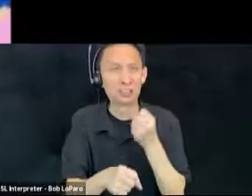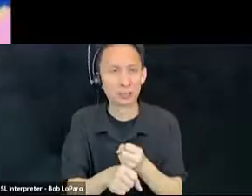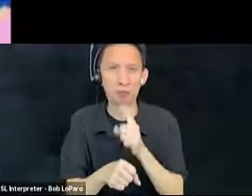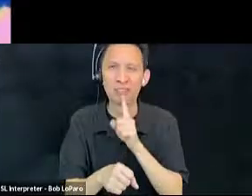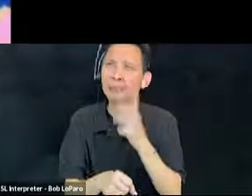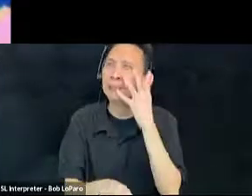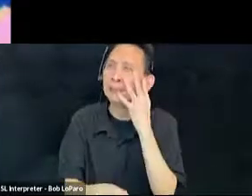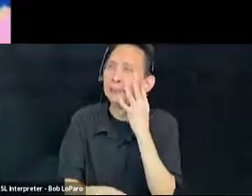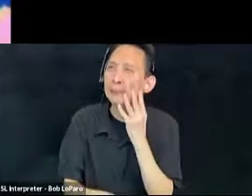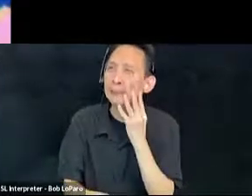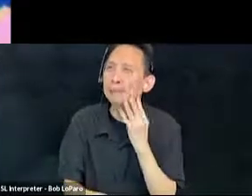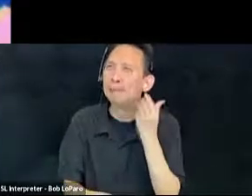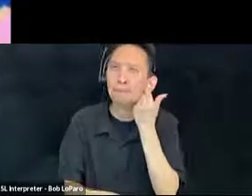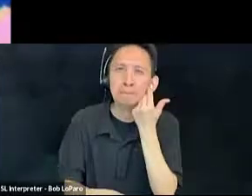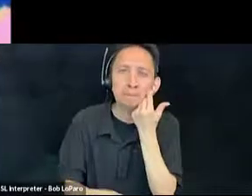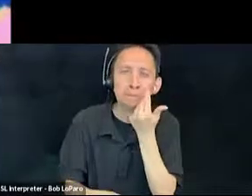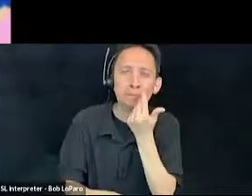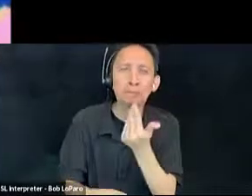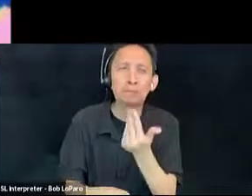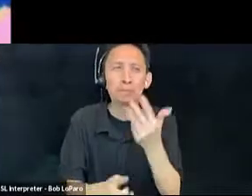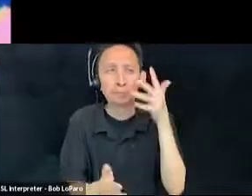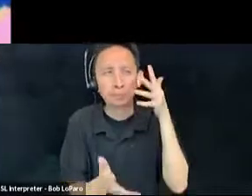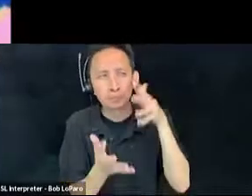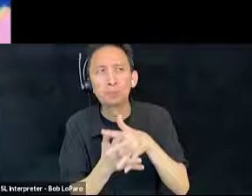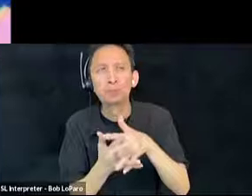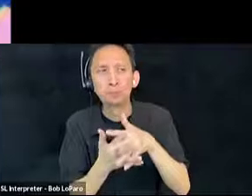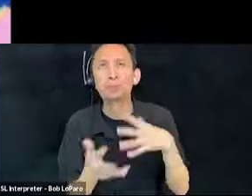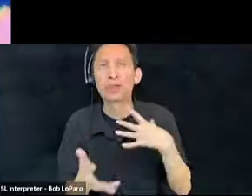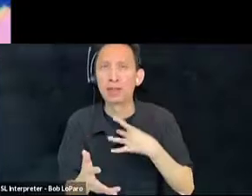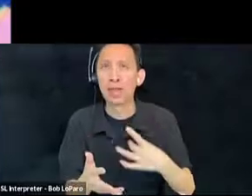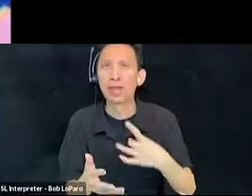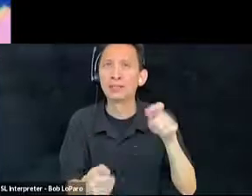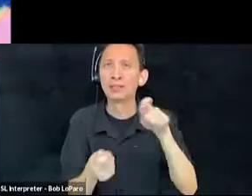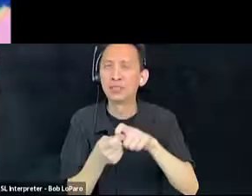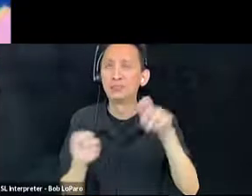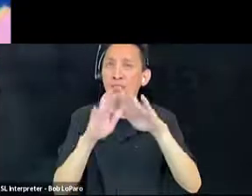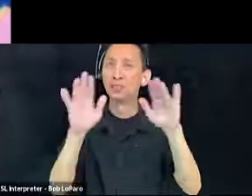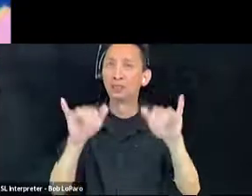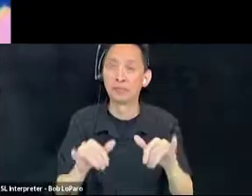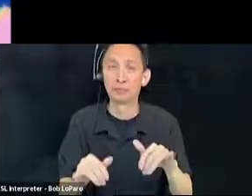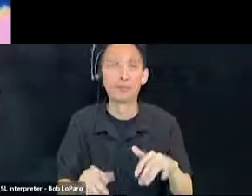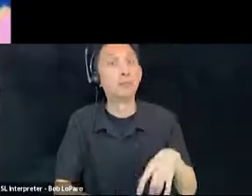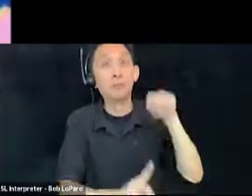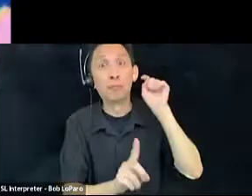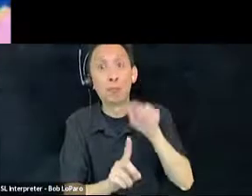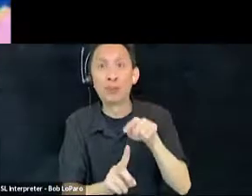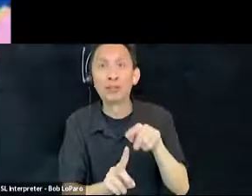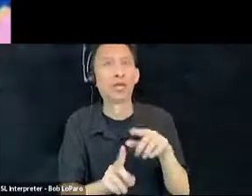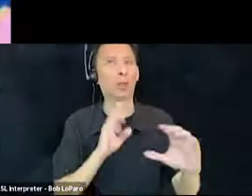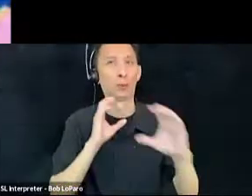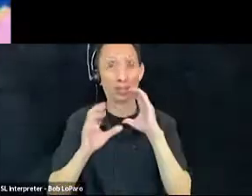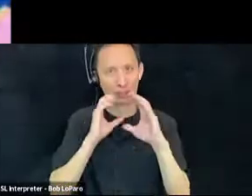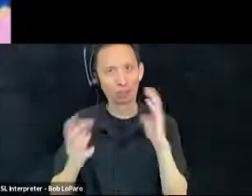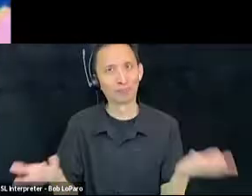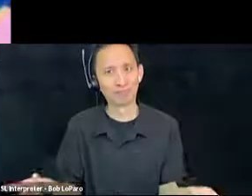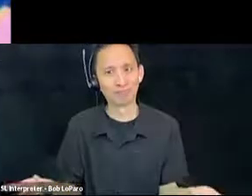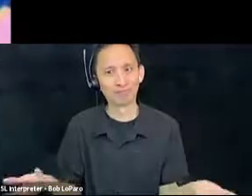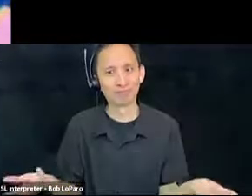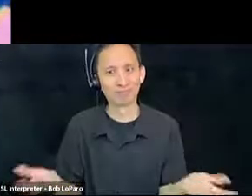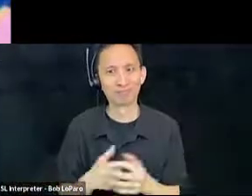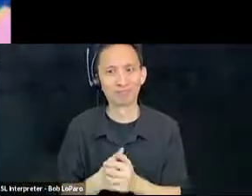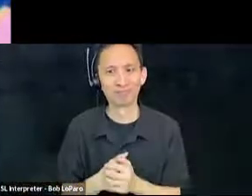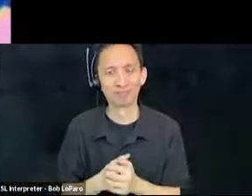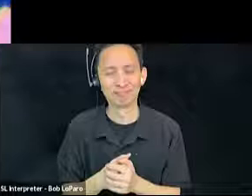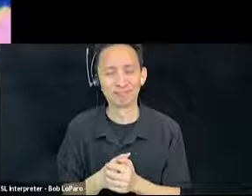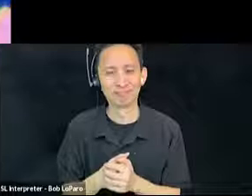So, again, we're just going to pace it depending on the child as long as we're building that communication. Make time for the calendar.